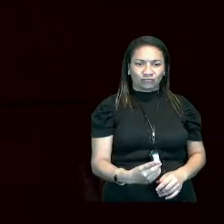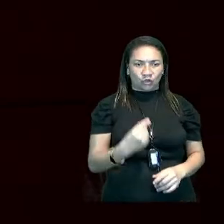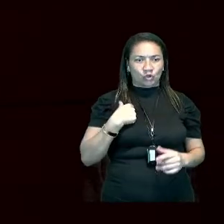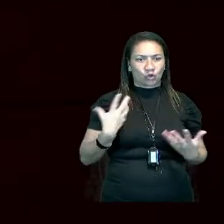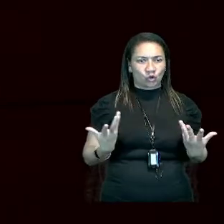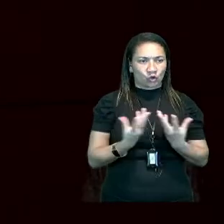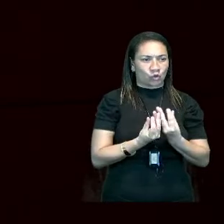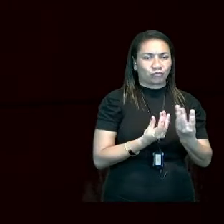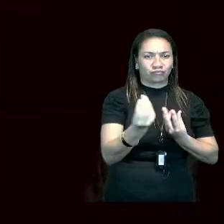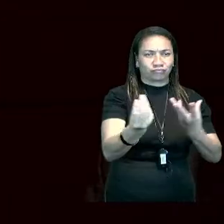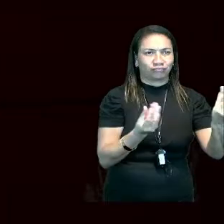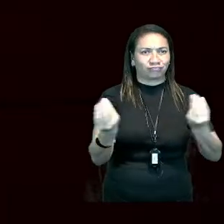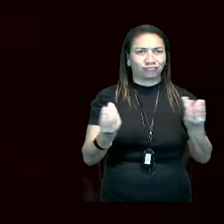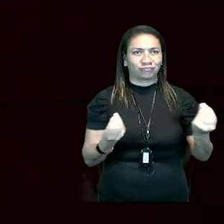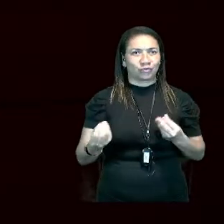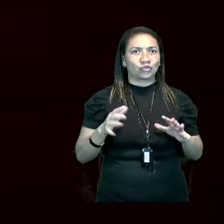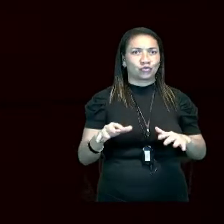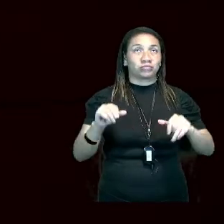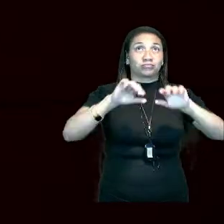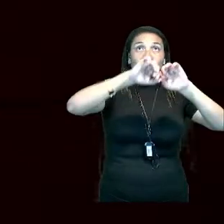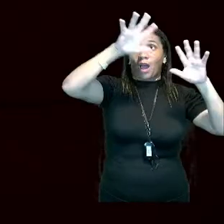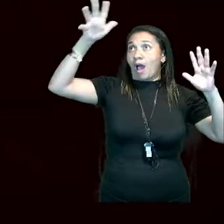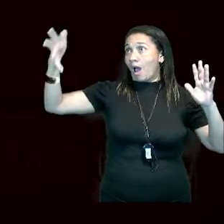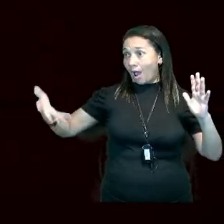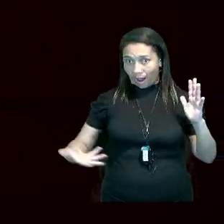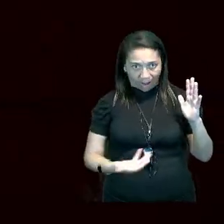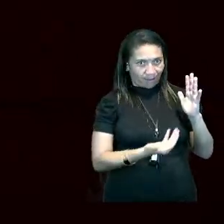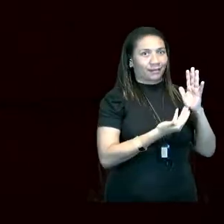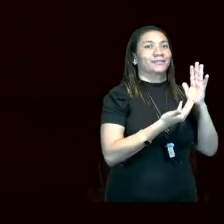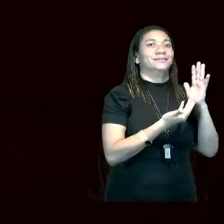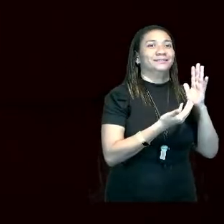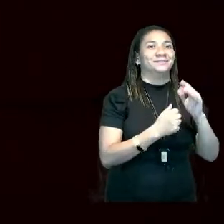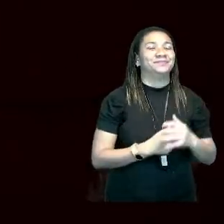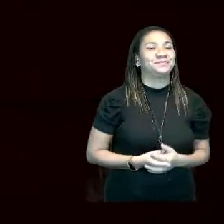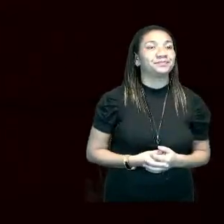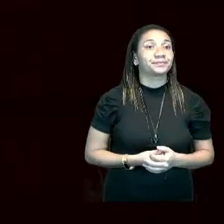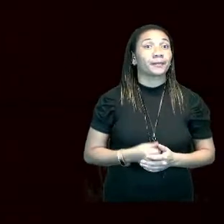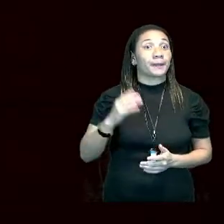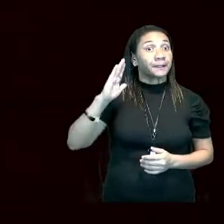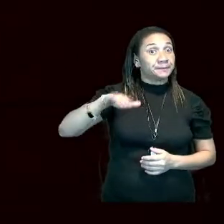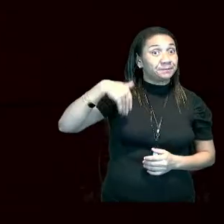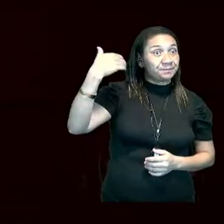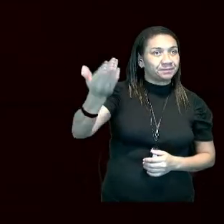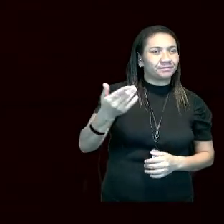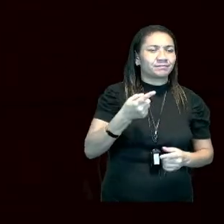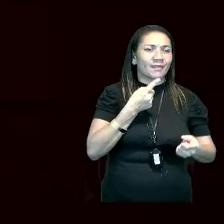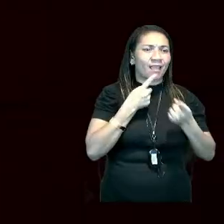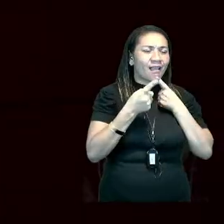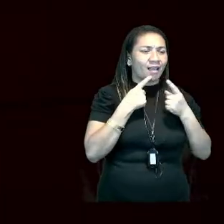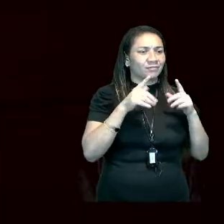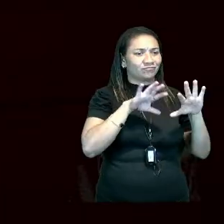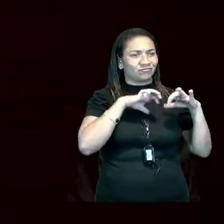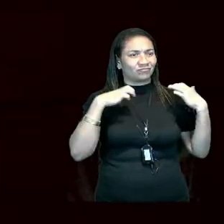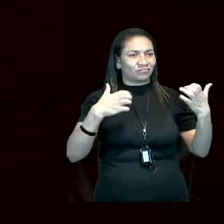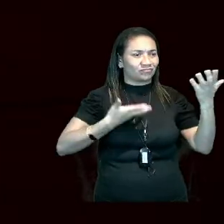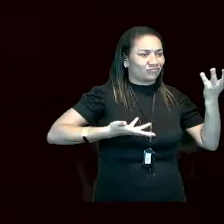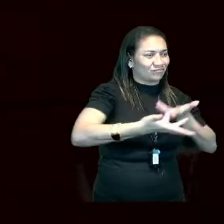in decision-making spaces in the different areas of the world. Afterwards, we have the chance to